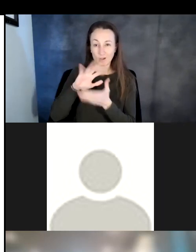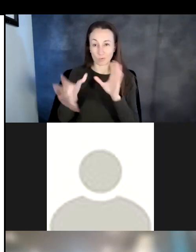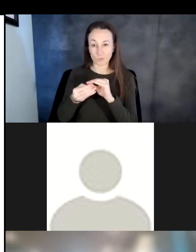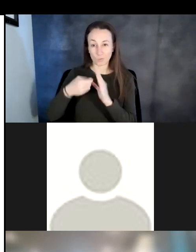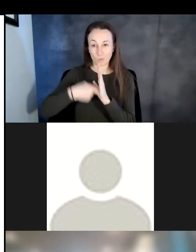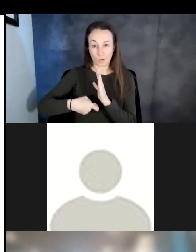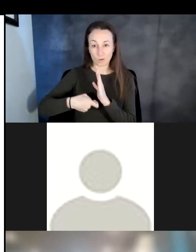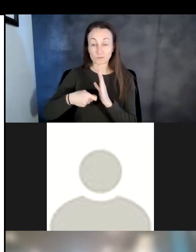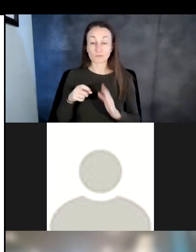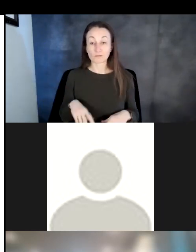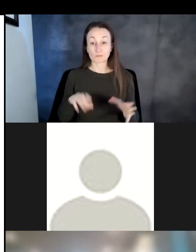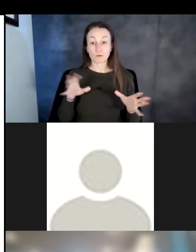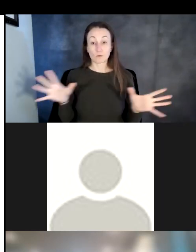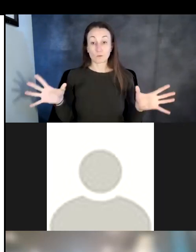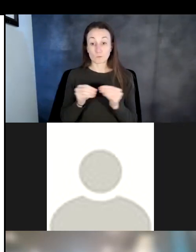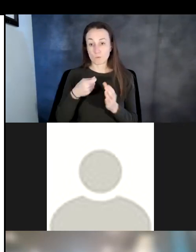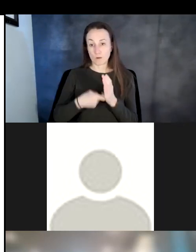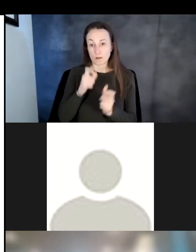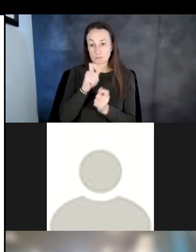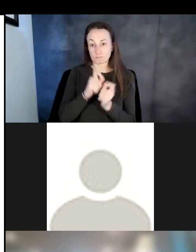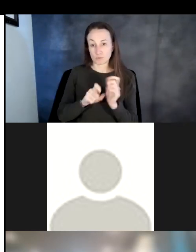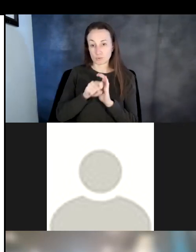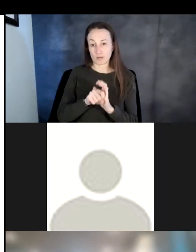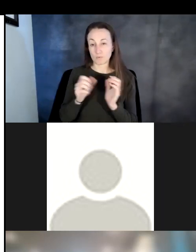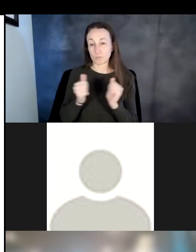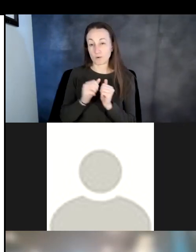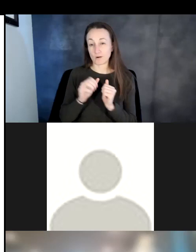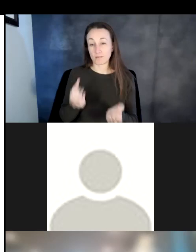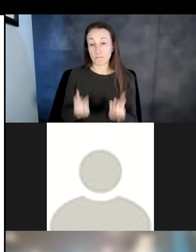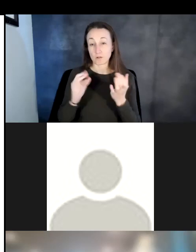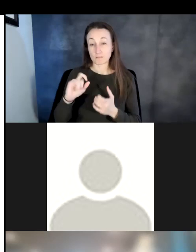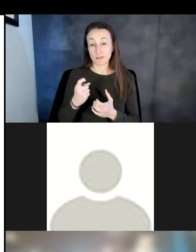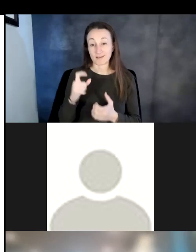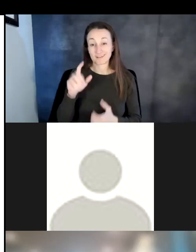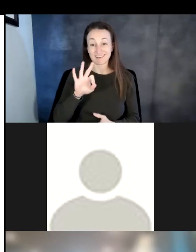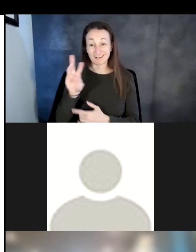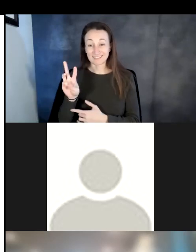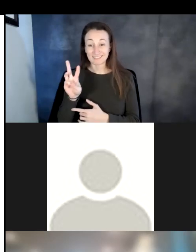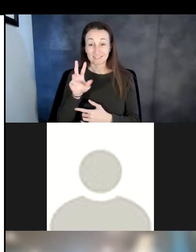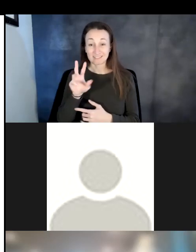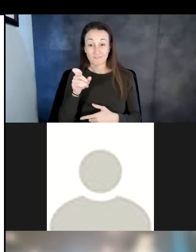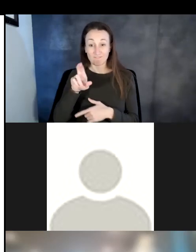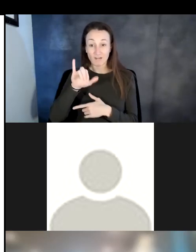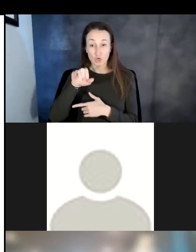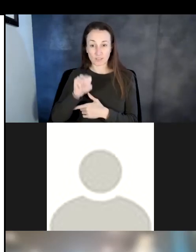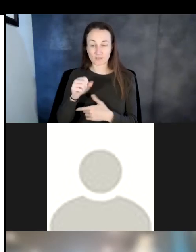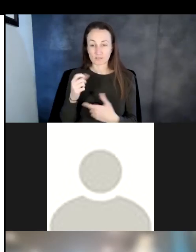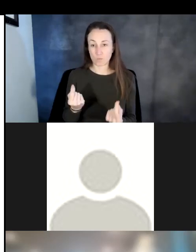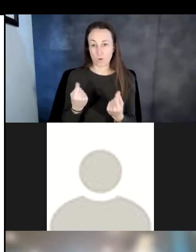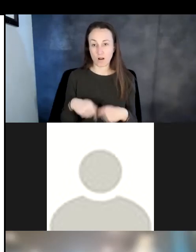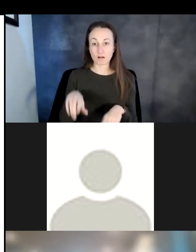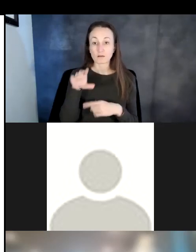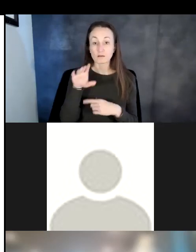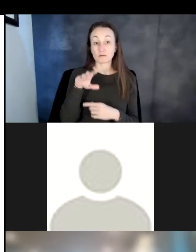So the total cost per sample when multiplexing 96 variants is $20. So on this slide, 96 is